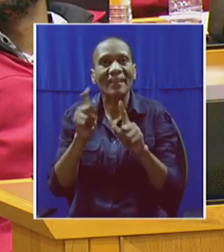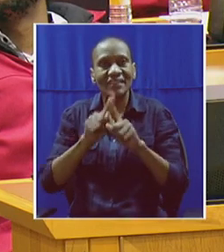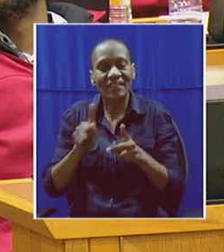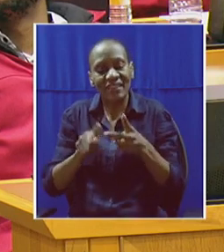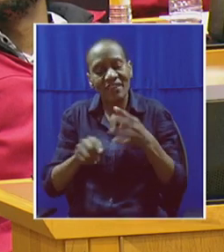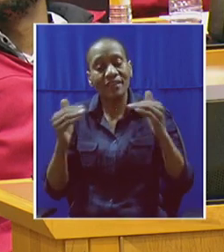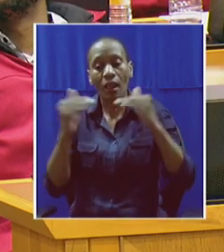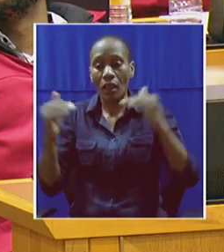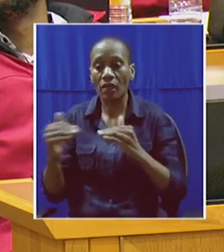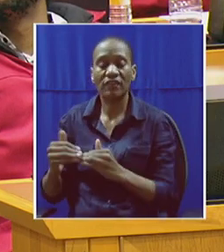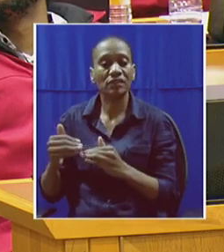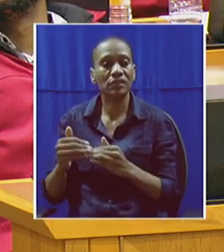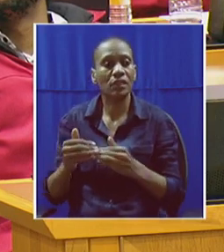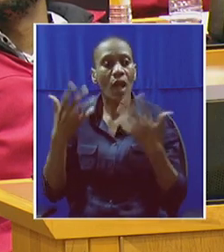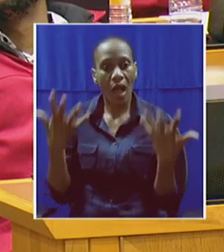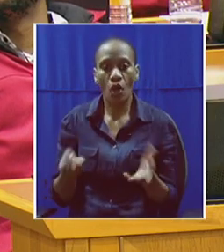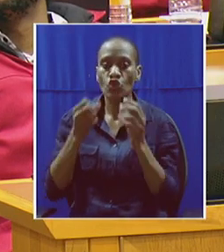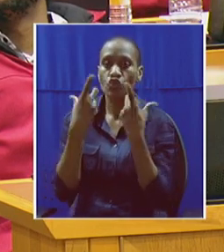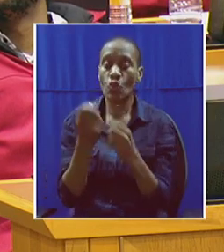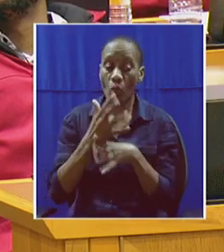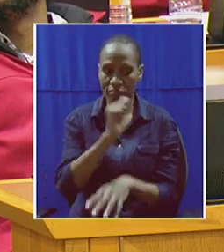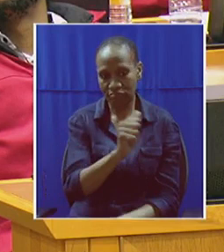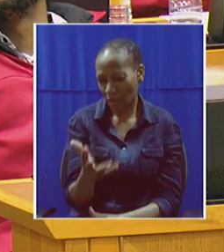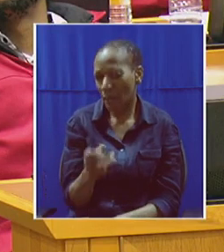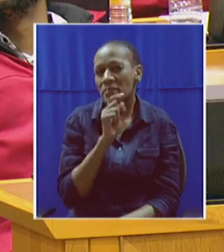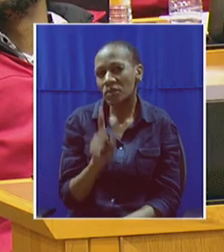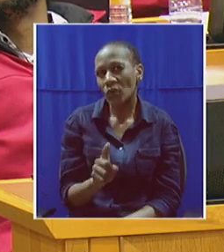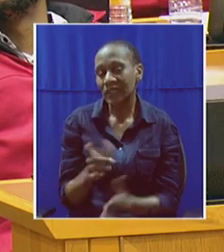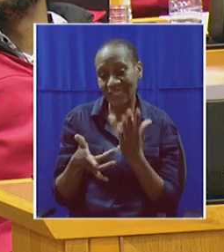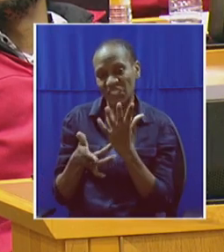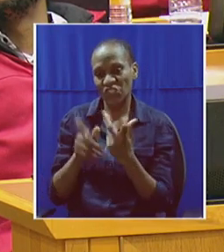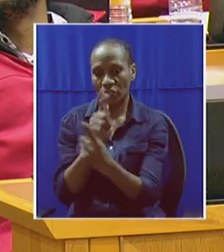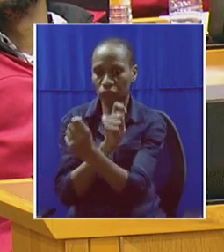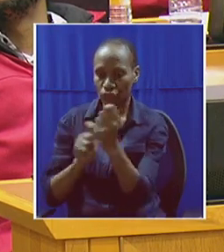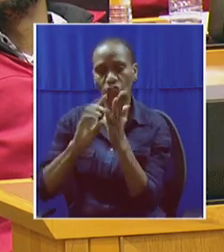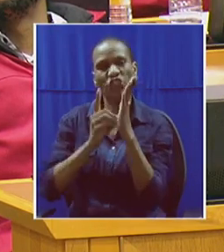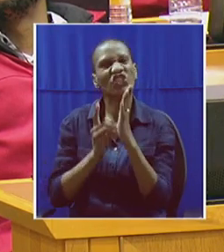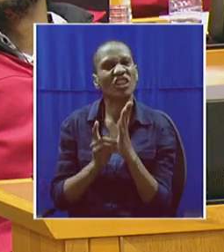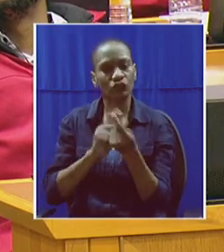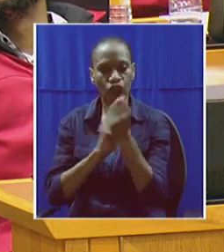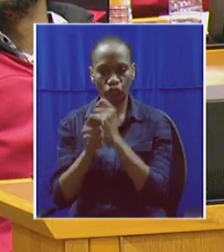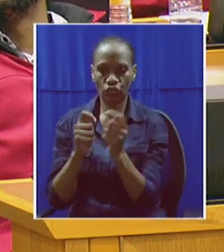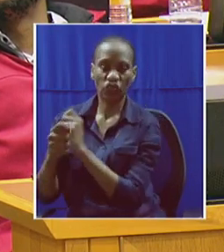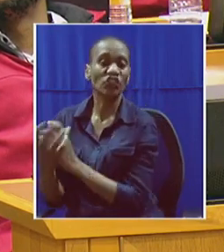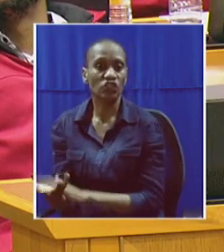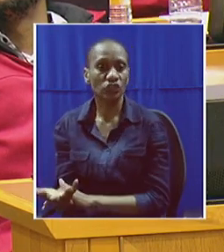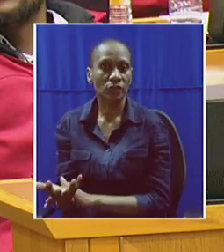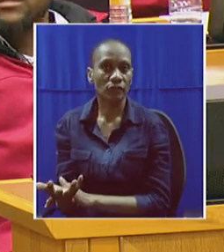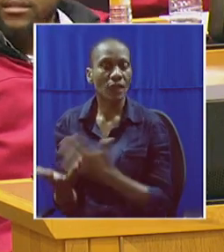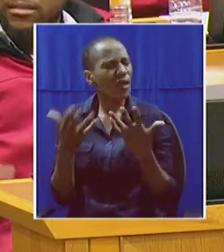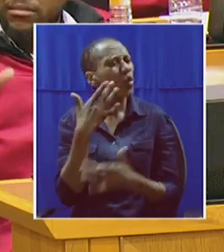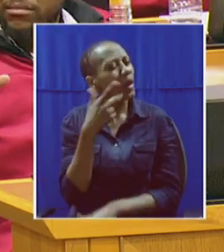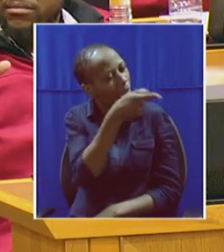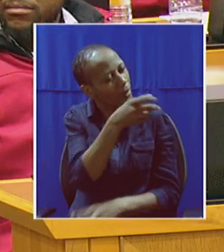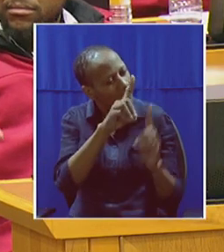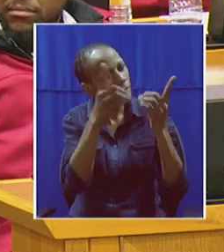it it broadcasts its content and that has to do with digital migration now when is the department going to stand